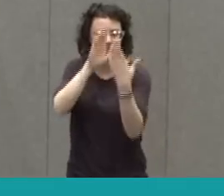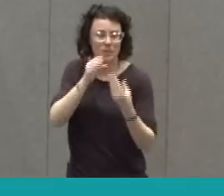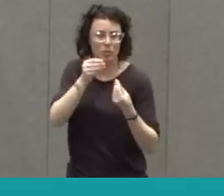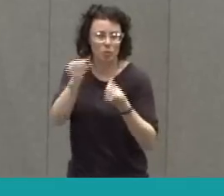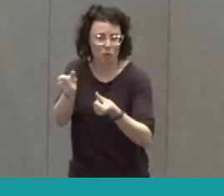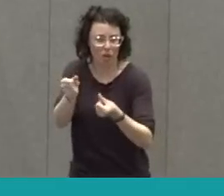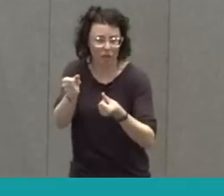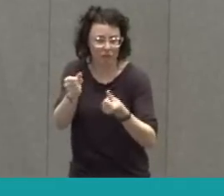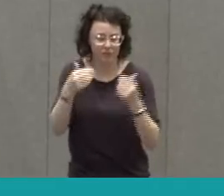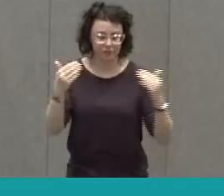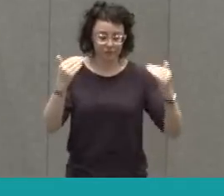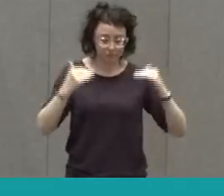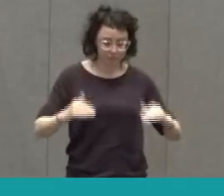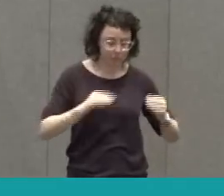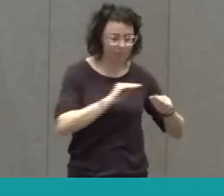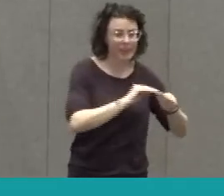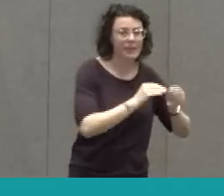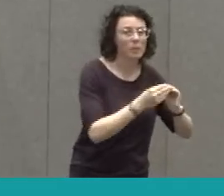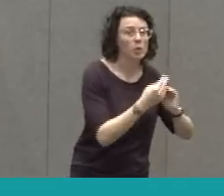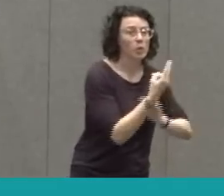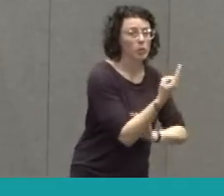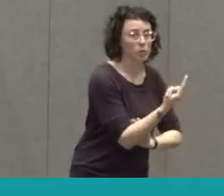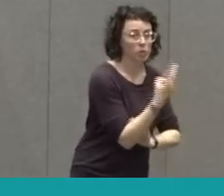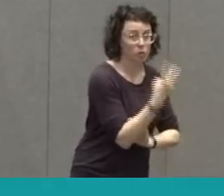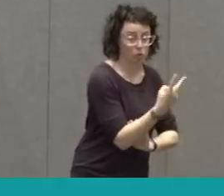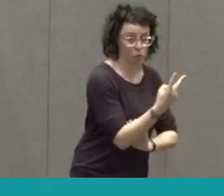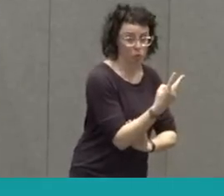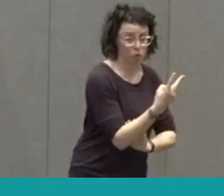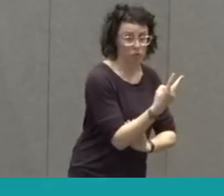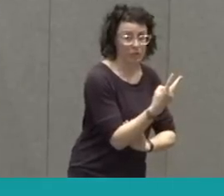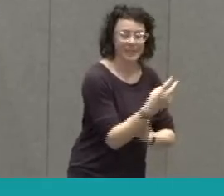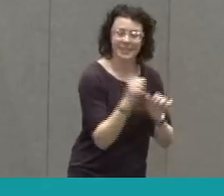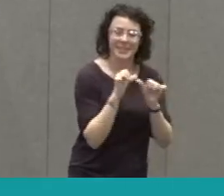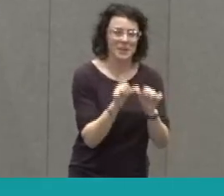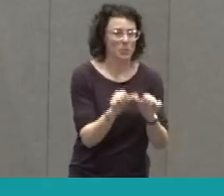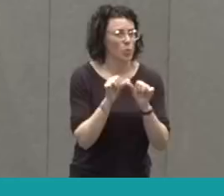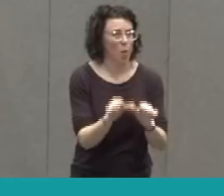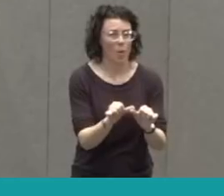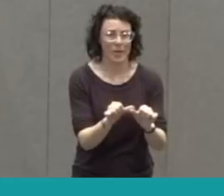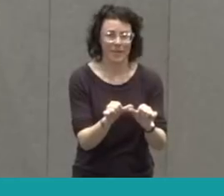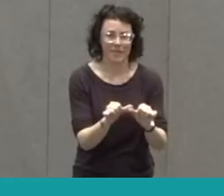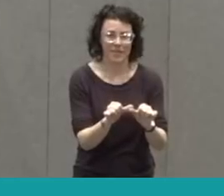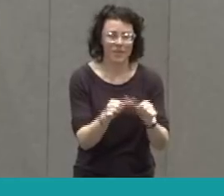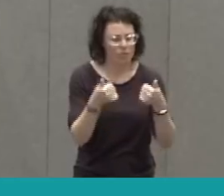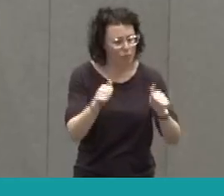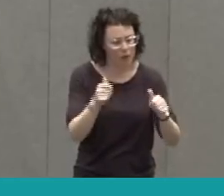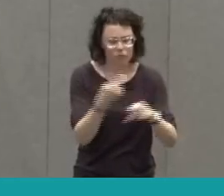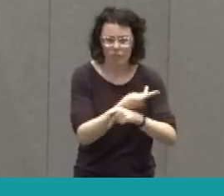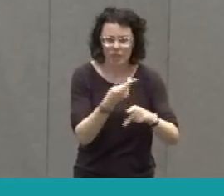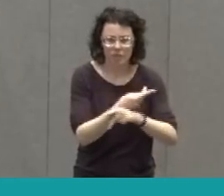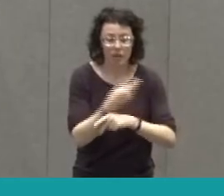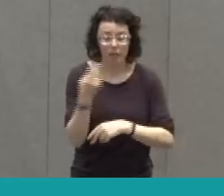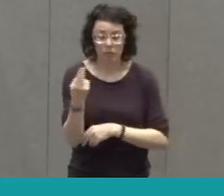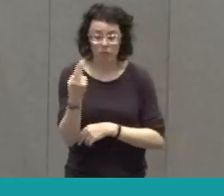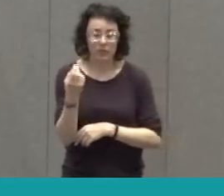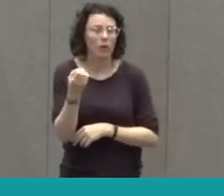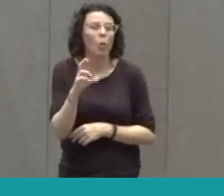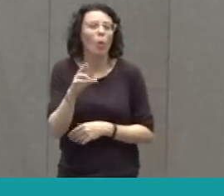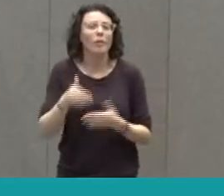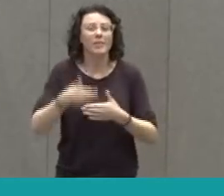Thursday, or the next day we see each other, we're going to check your work and see what you came up with the way I came up